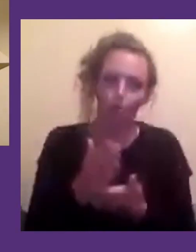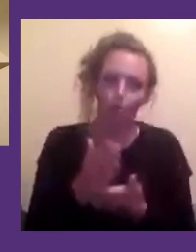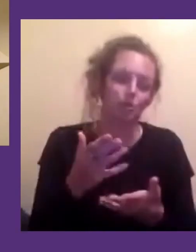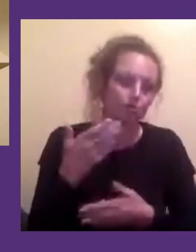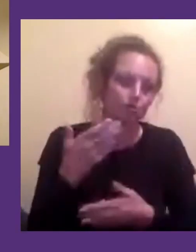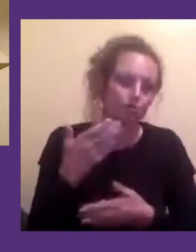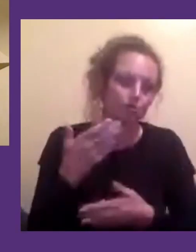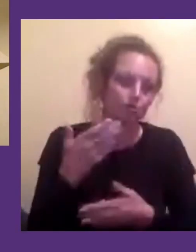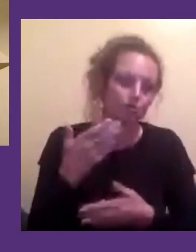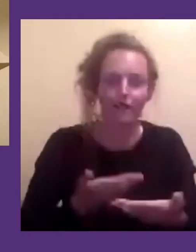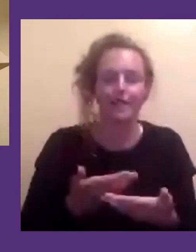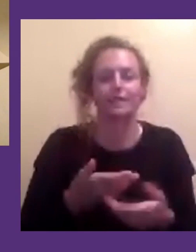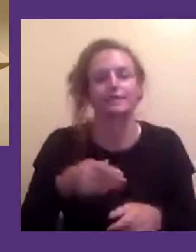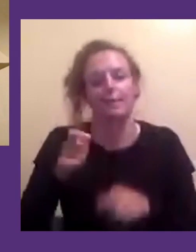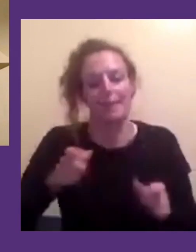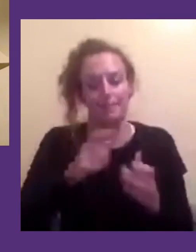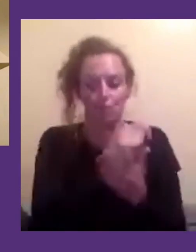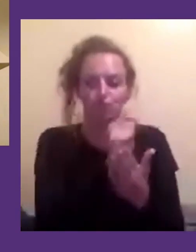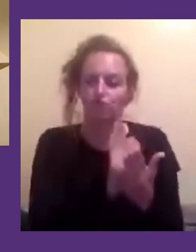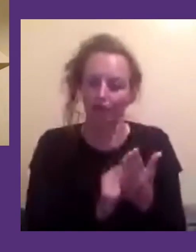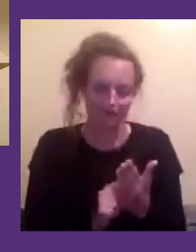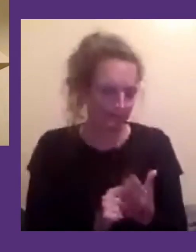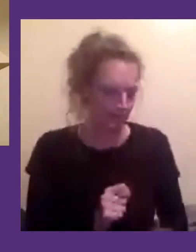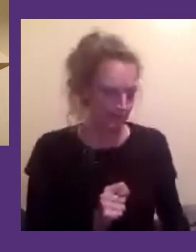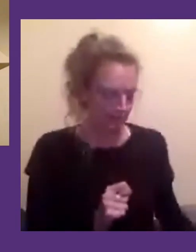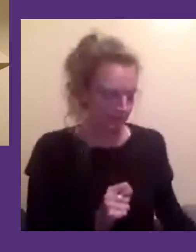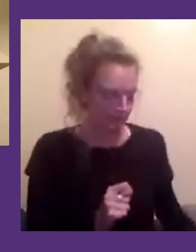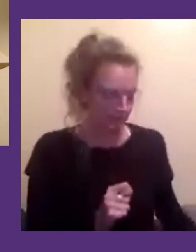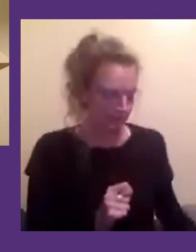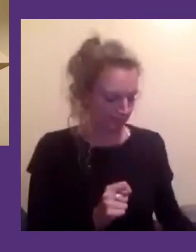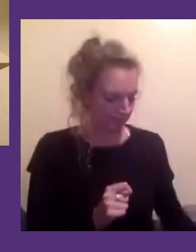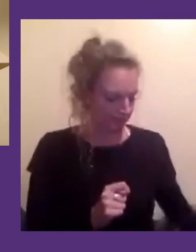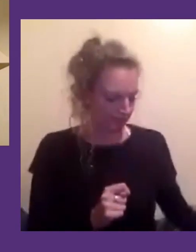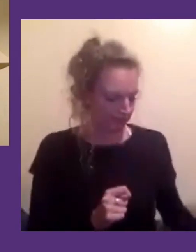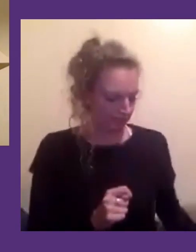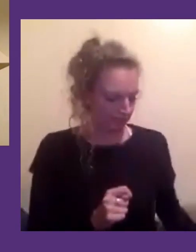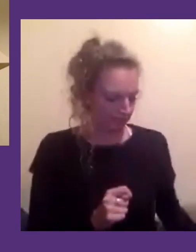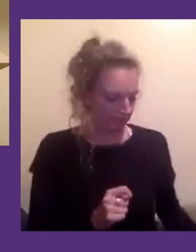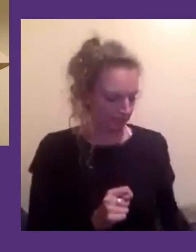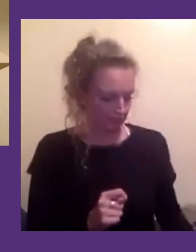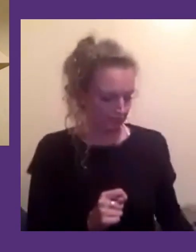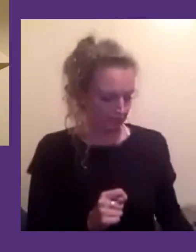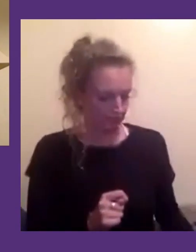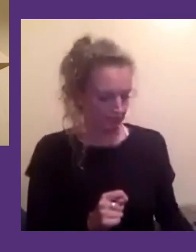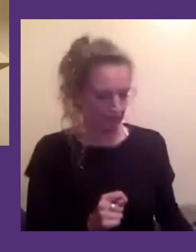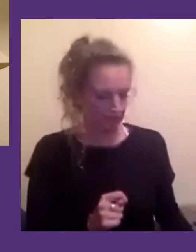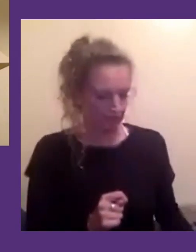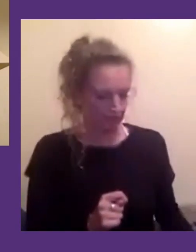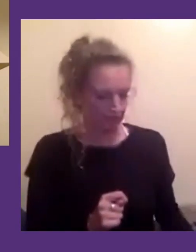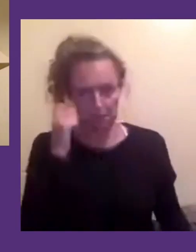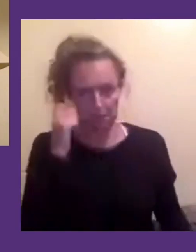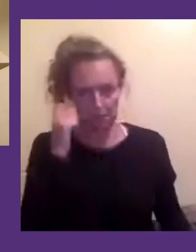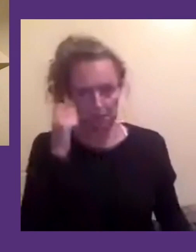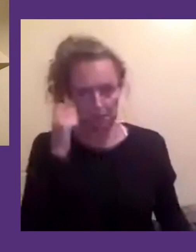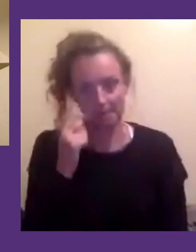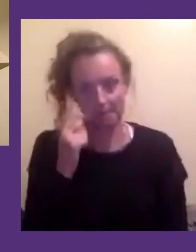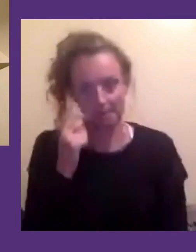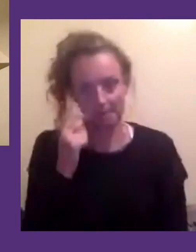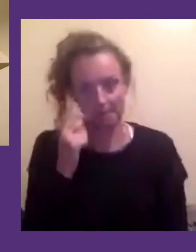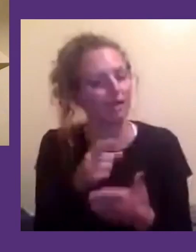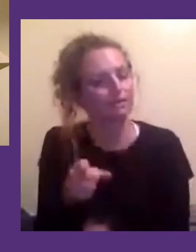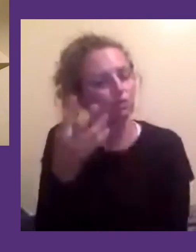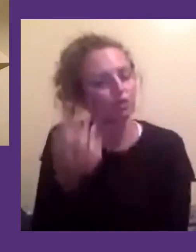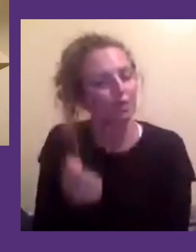what advice would you have for them to be able to portray disabled people in the correct light